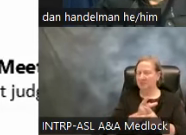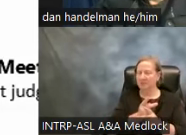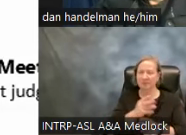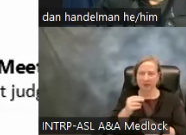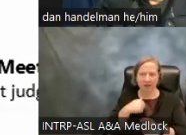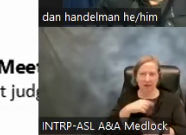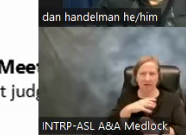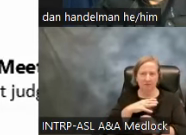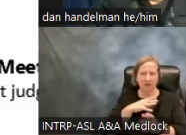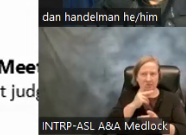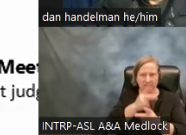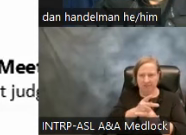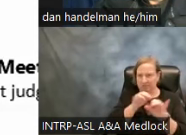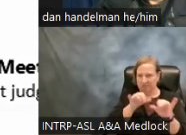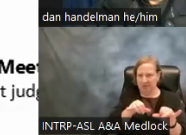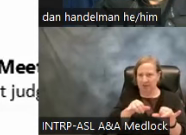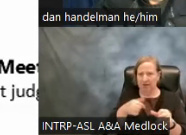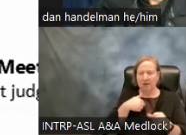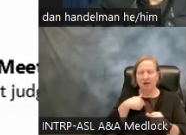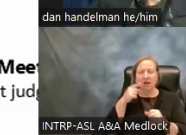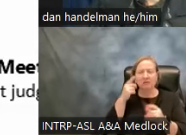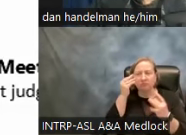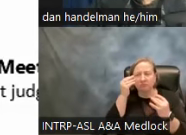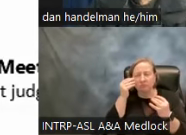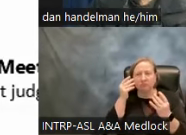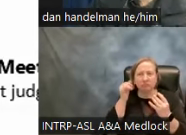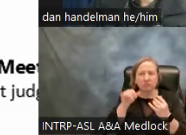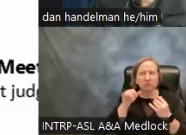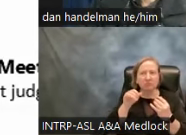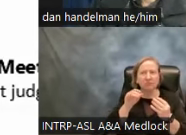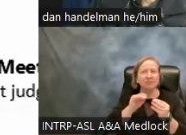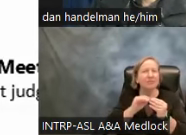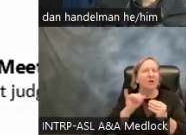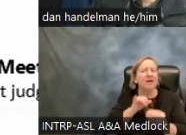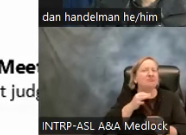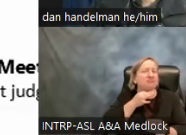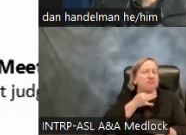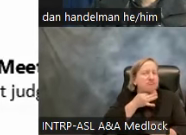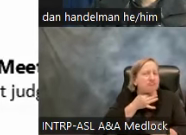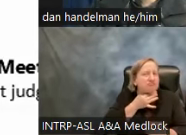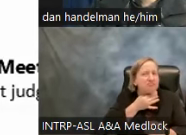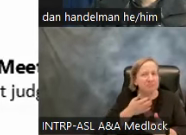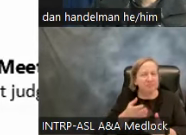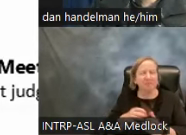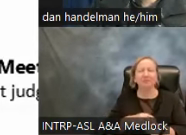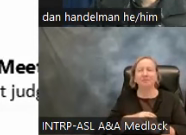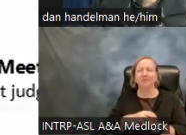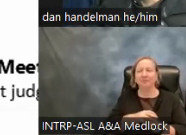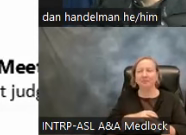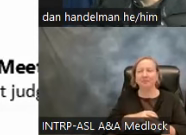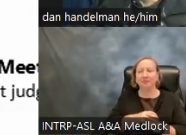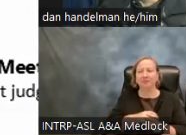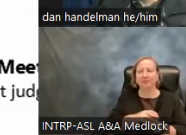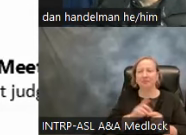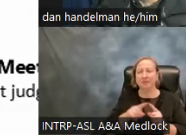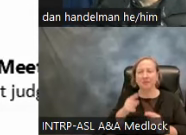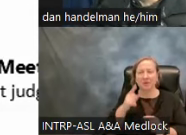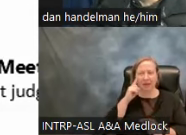fine with keeping it as is. It was kind of maybe more of like a curiosity for me. But I